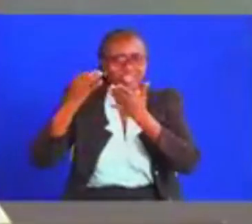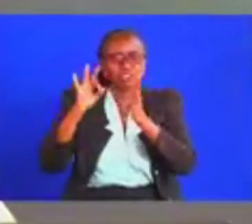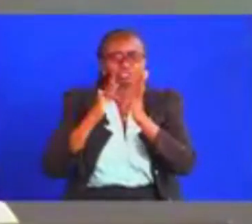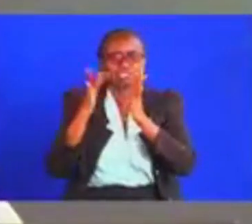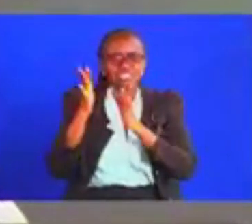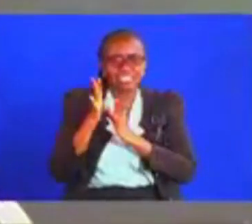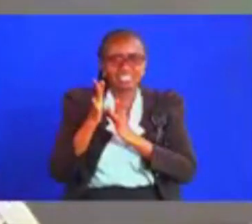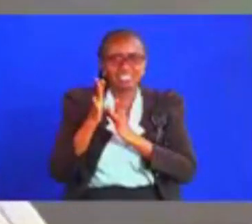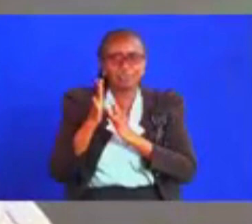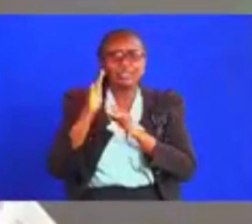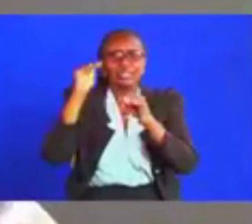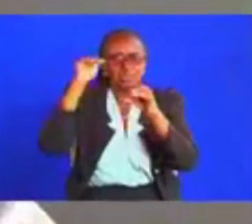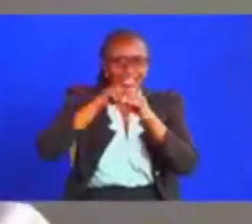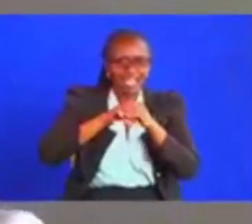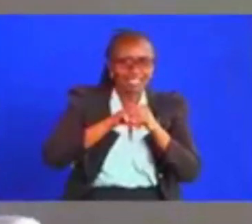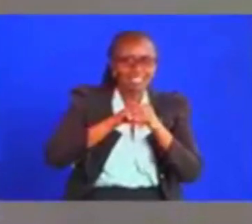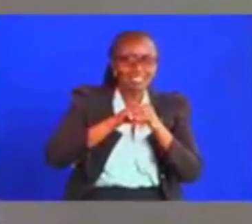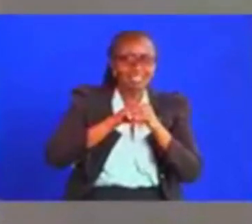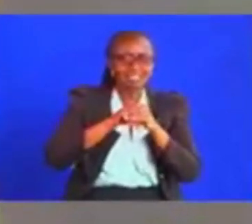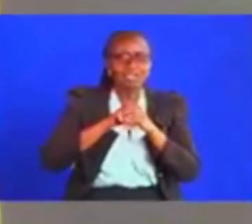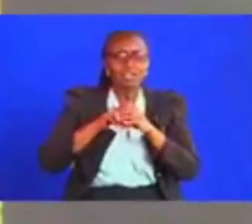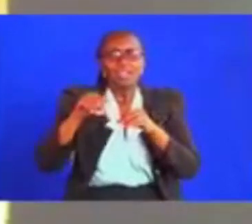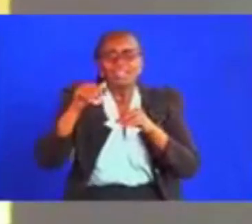to the intent that whosoever